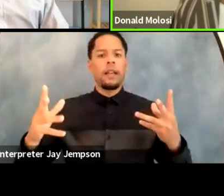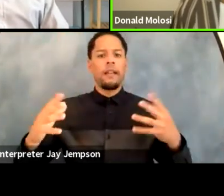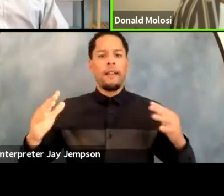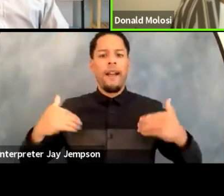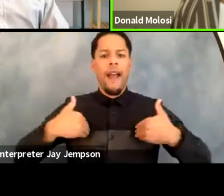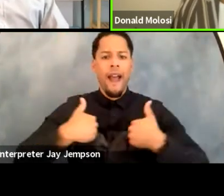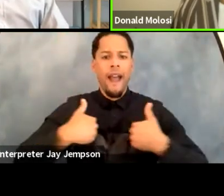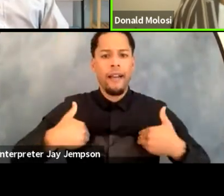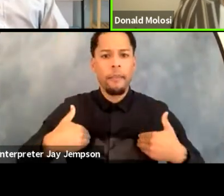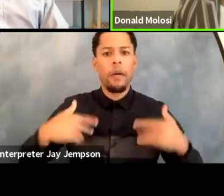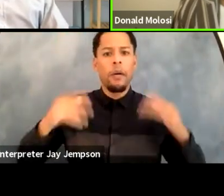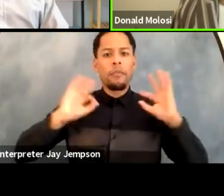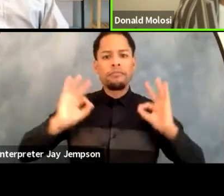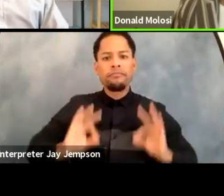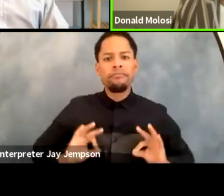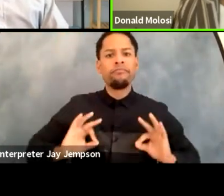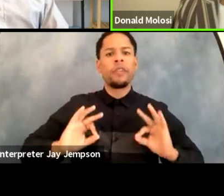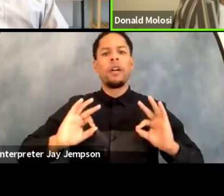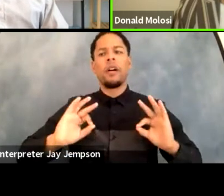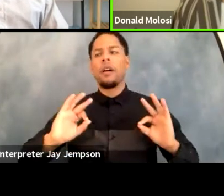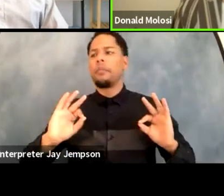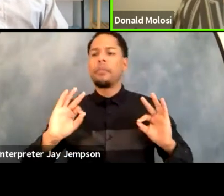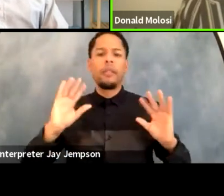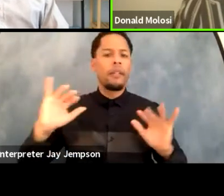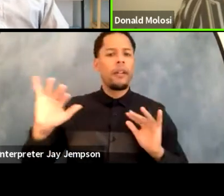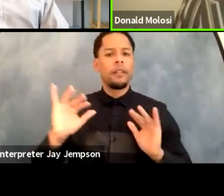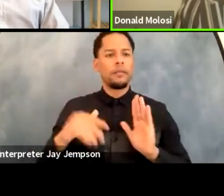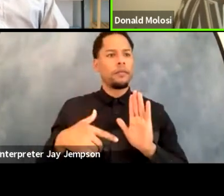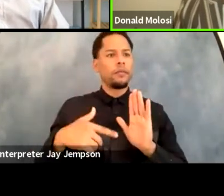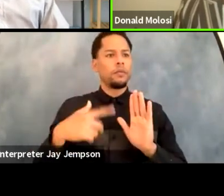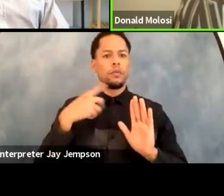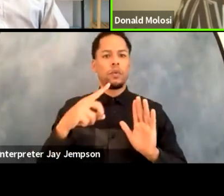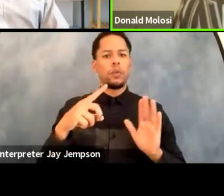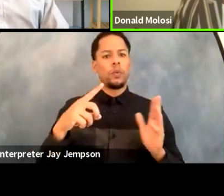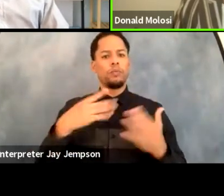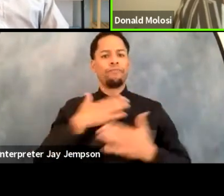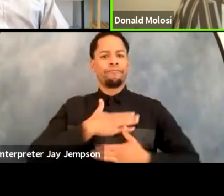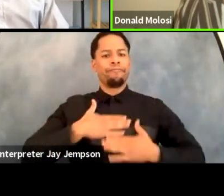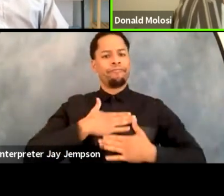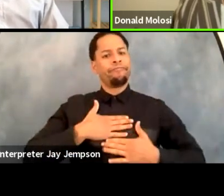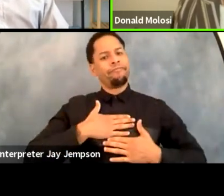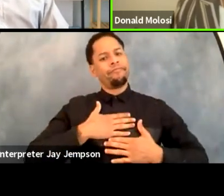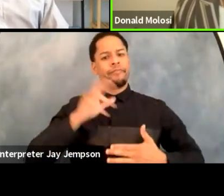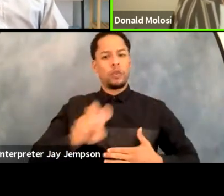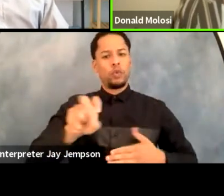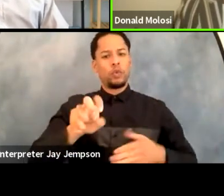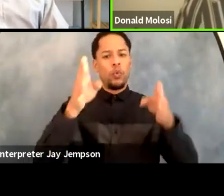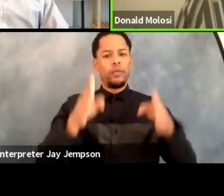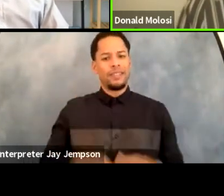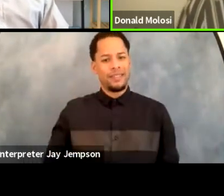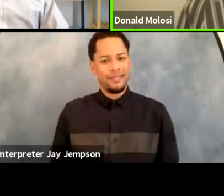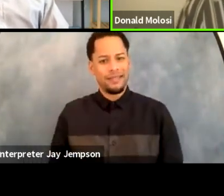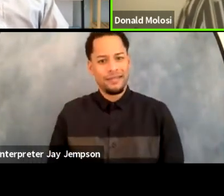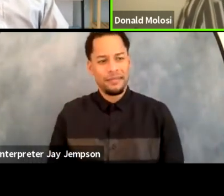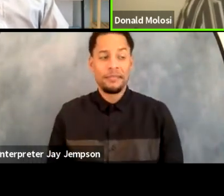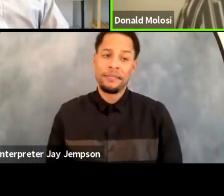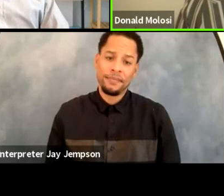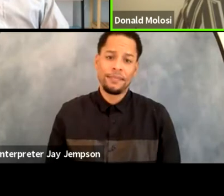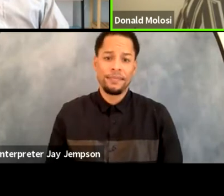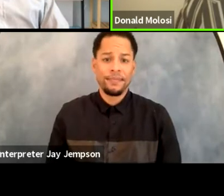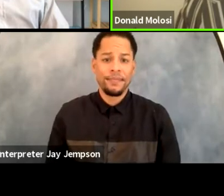theater are what characterize theater in Botswana, that it has to be pleasing to the tourist. So